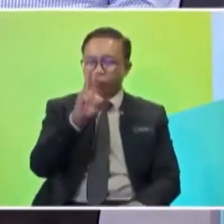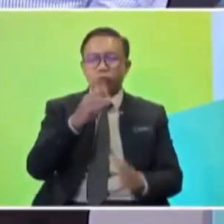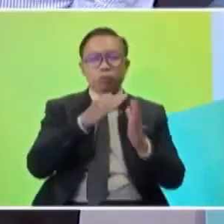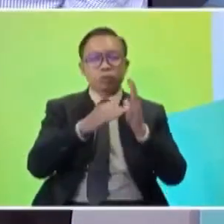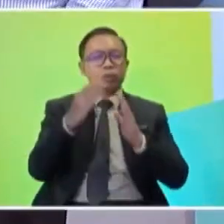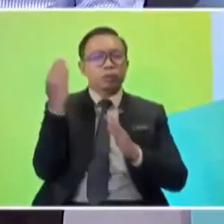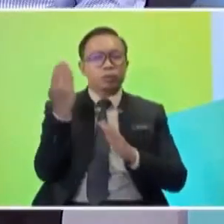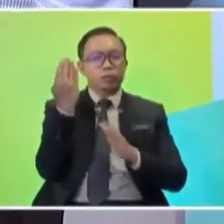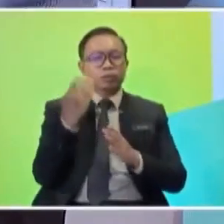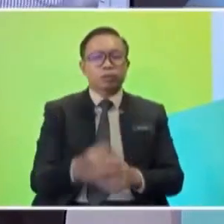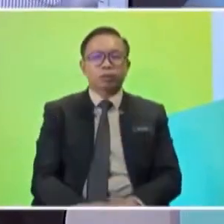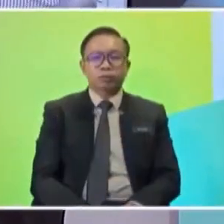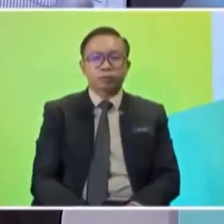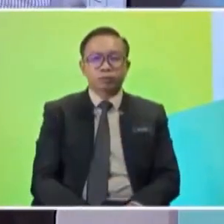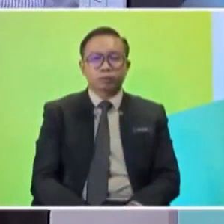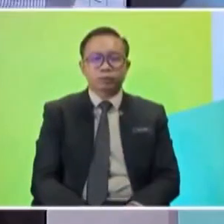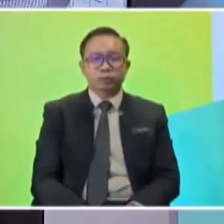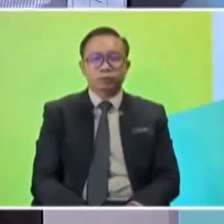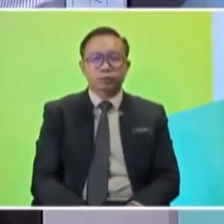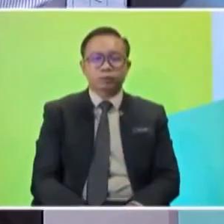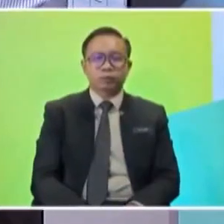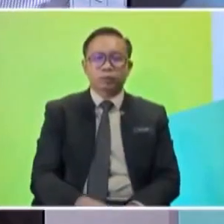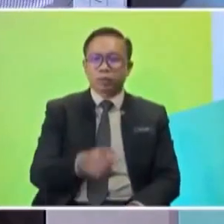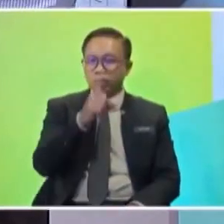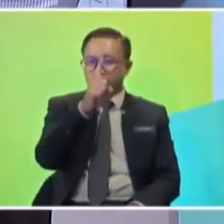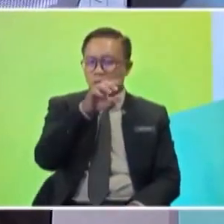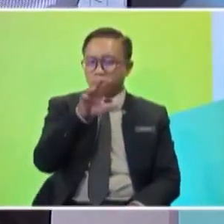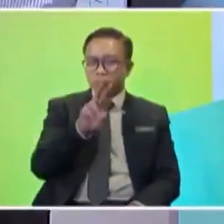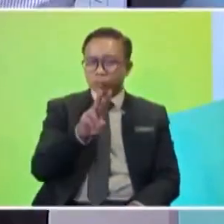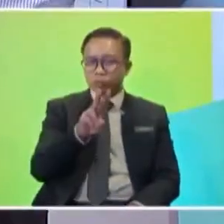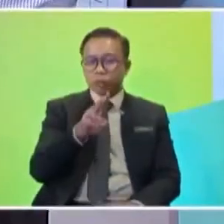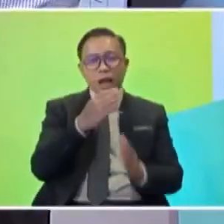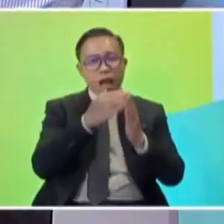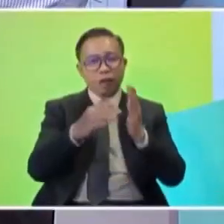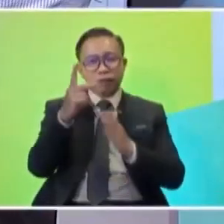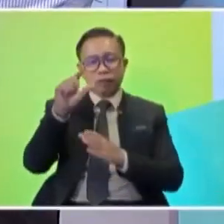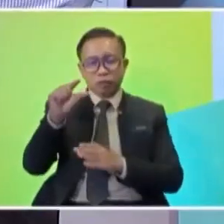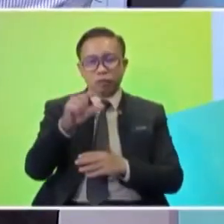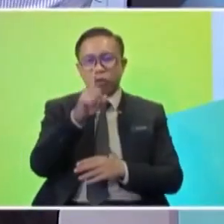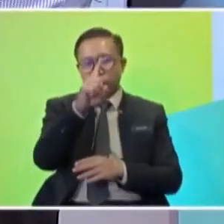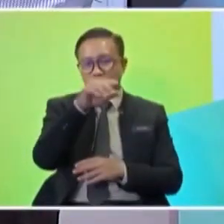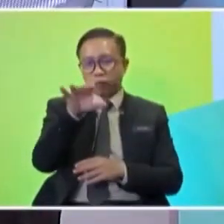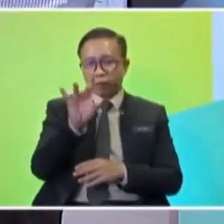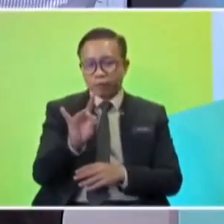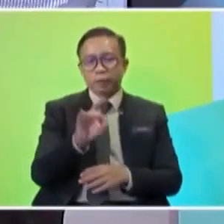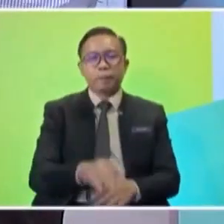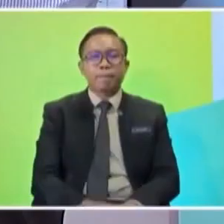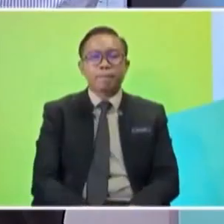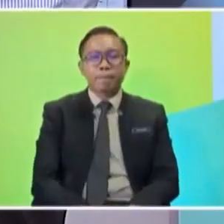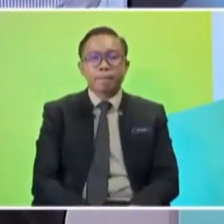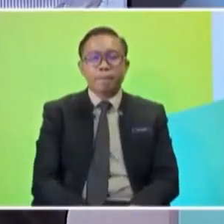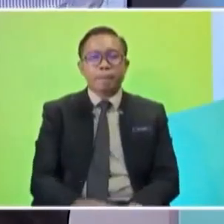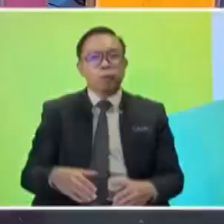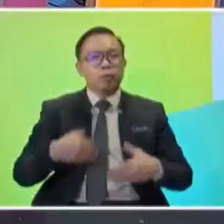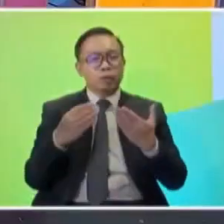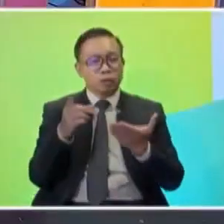here. So 1/2 because? Because of half kilo. Half kilo. Half kilo. And each donut is 1/8 kilogram. Okay. So how many